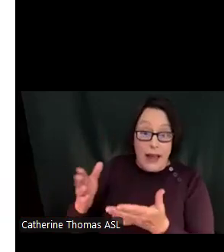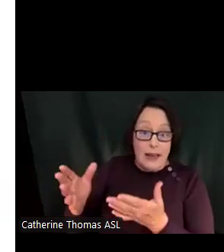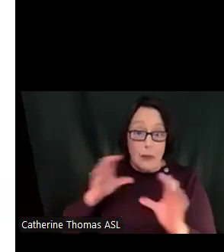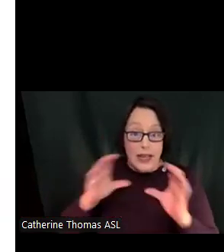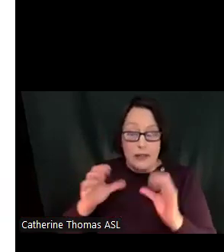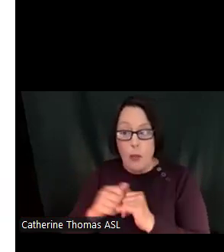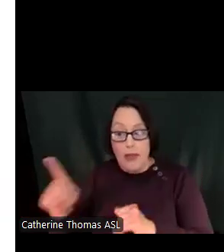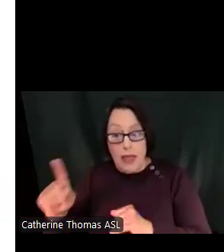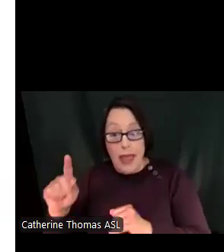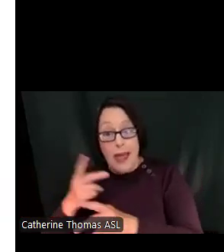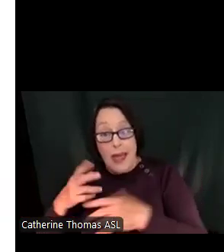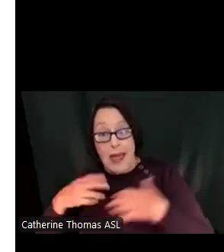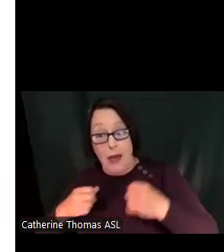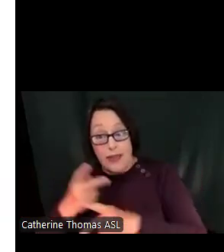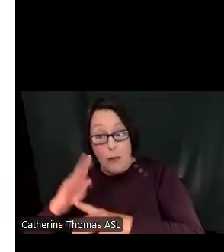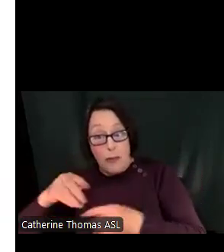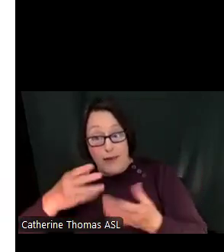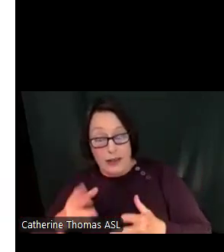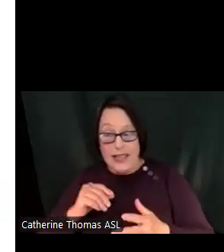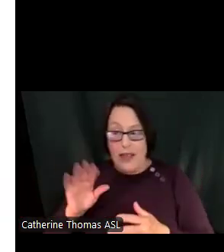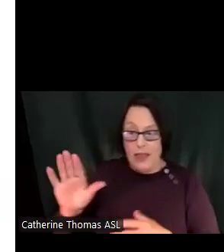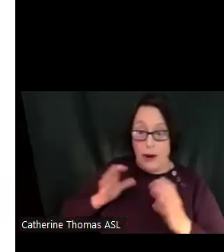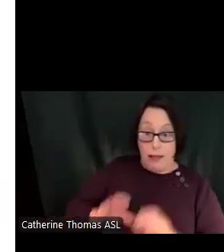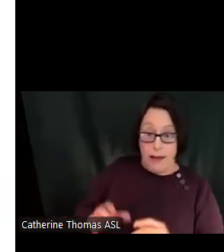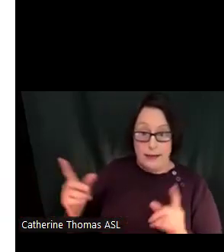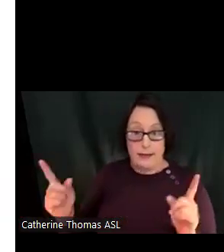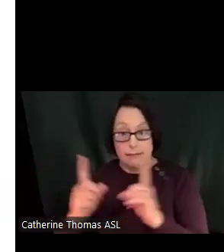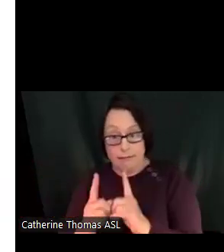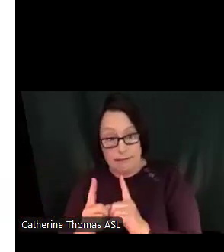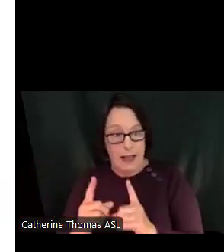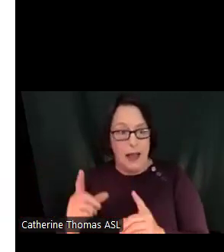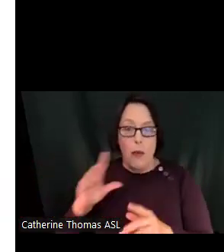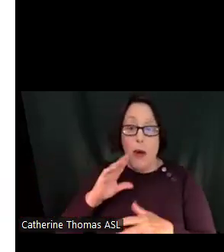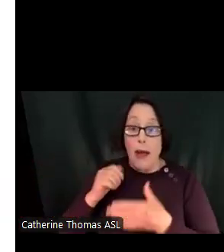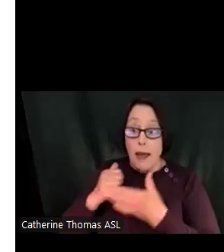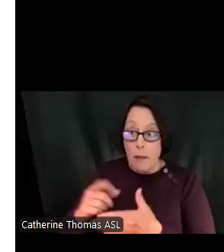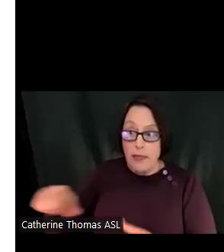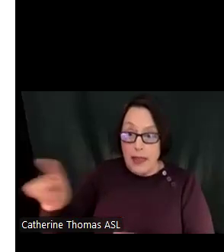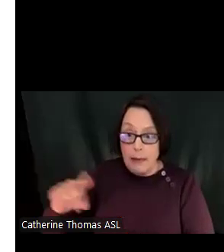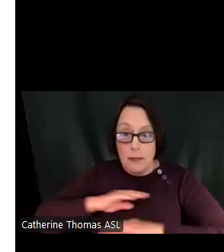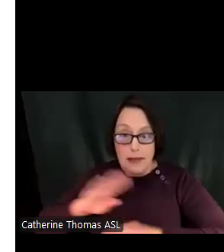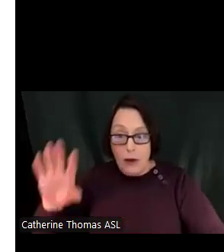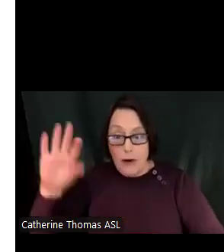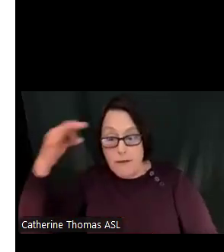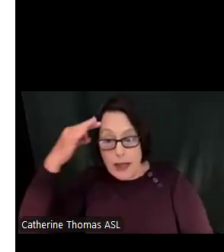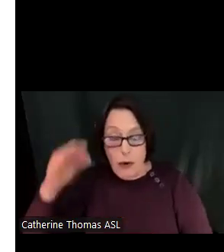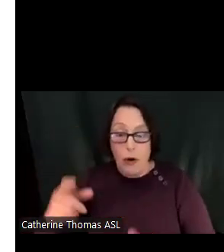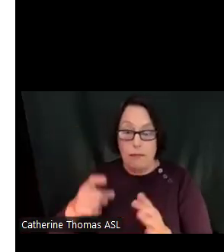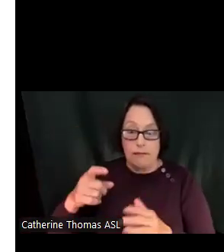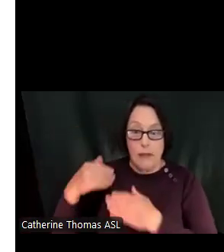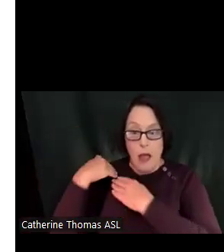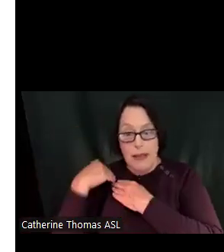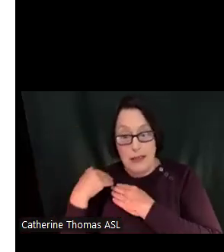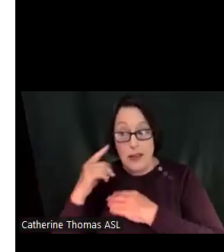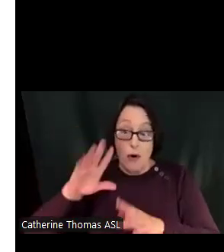healthcare providers and clients, which assists the providers in fulfilling their federal obligation to offer language assistance